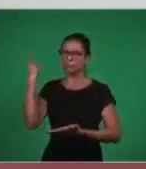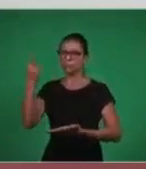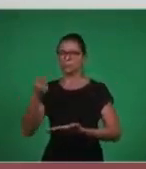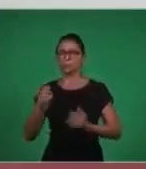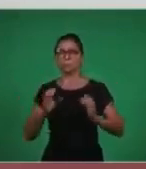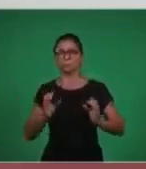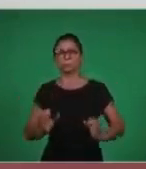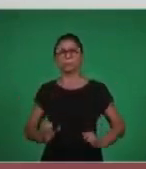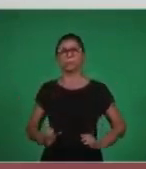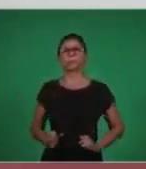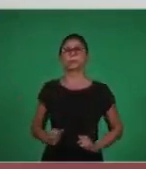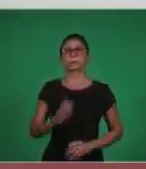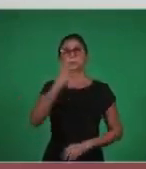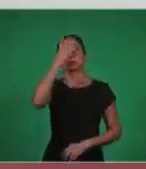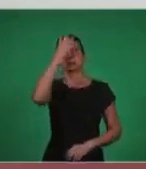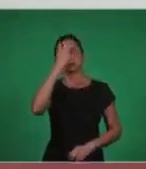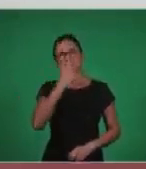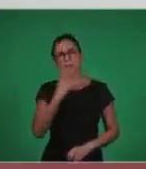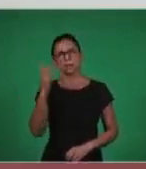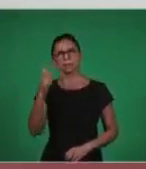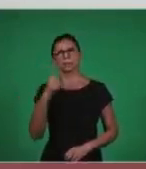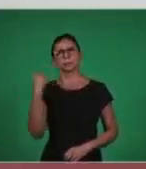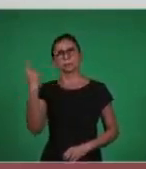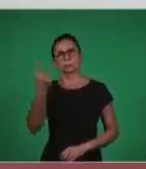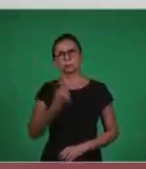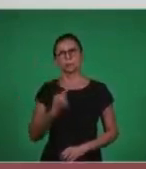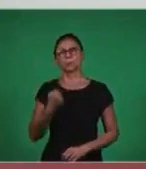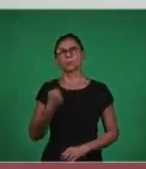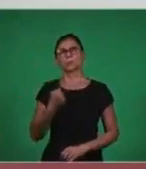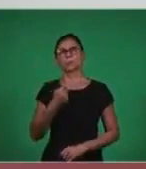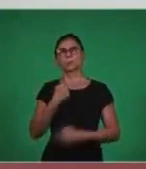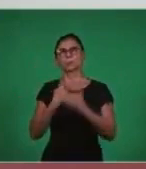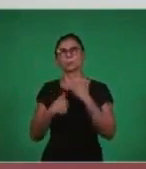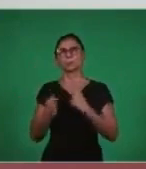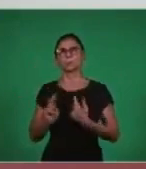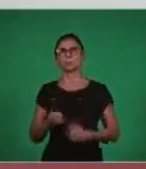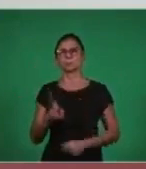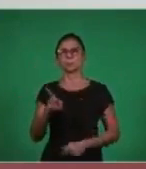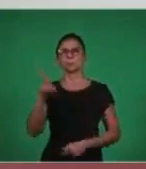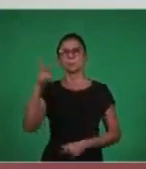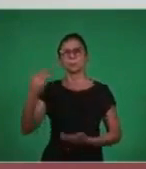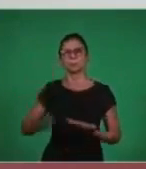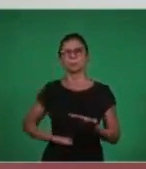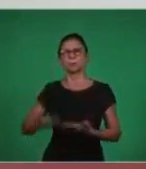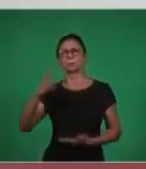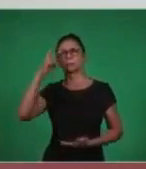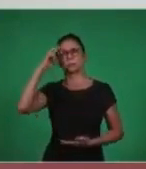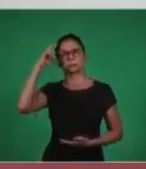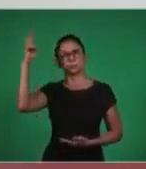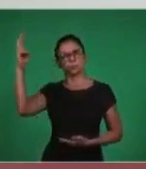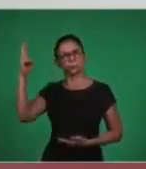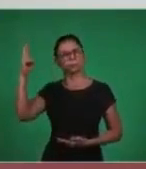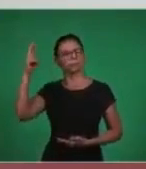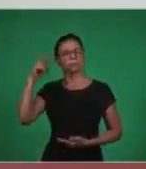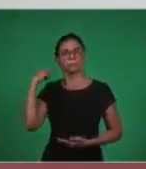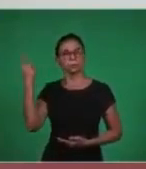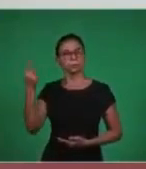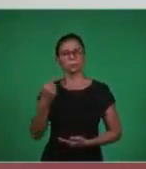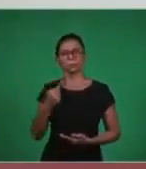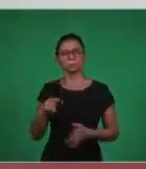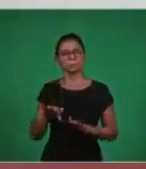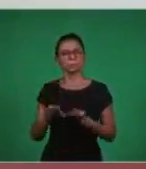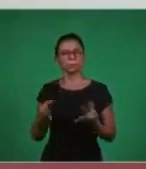about our stand of what we are and want to continue to be, serving the Lord as servants of God that we